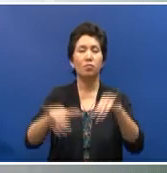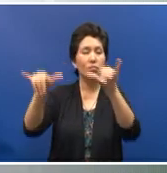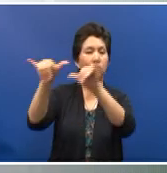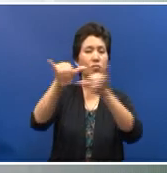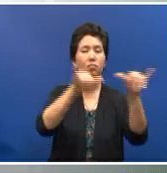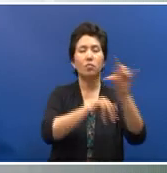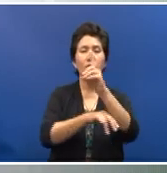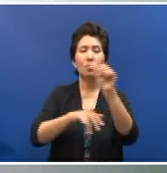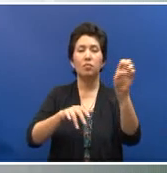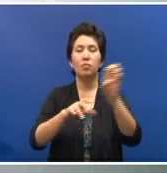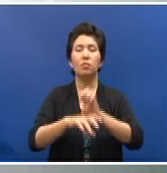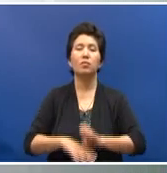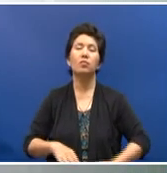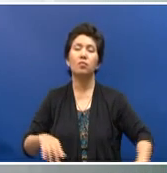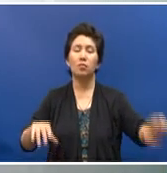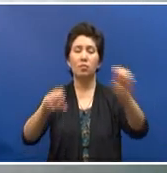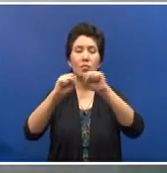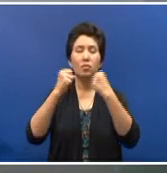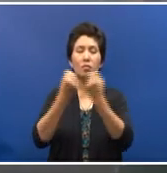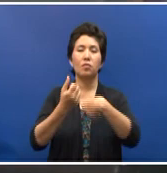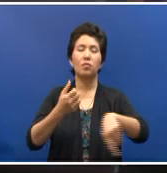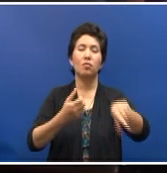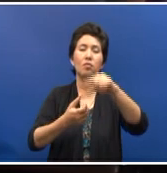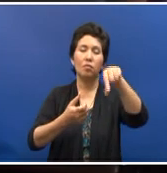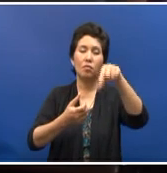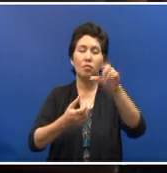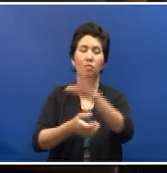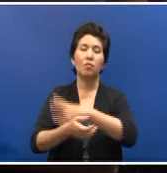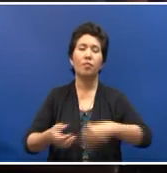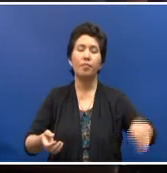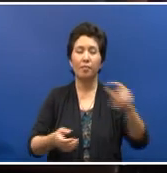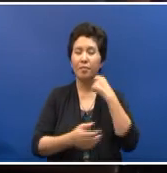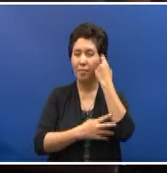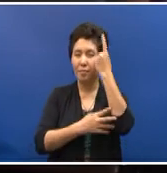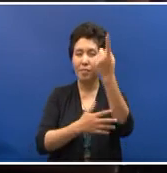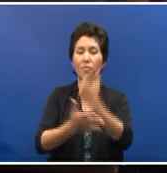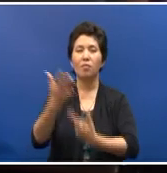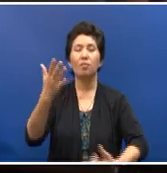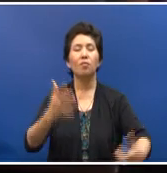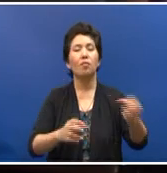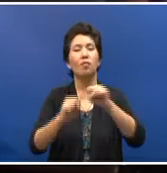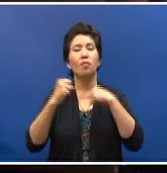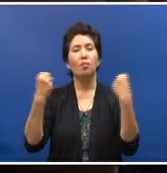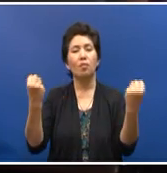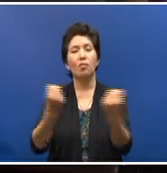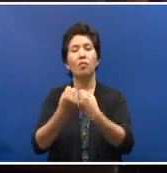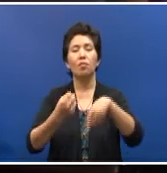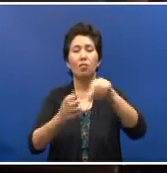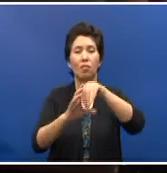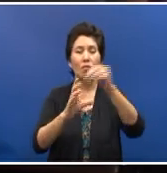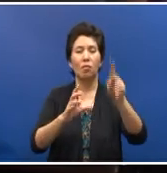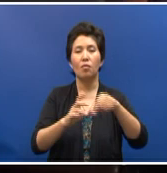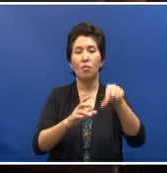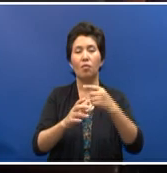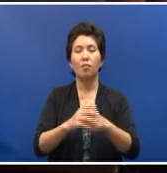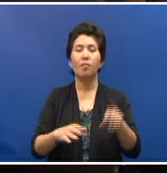degree of social inequality, and we need to really understand what social inequality is.